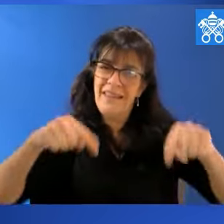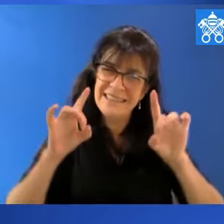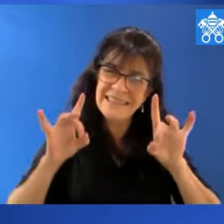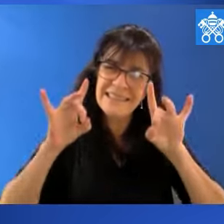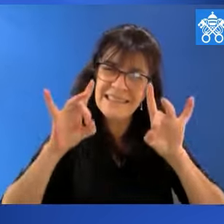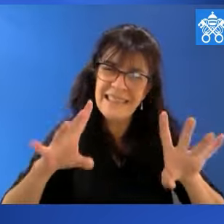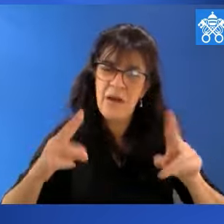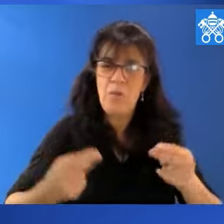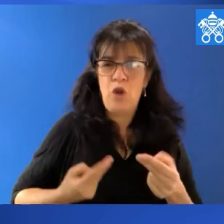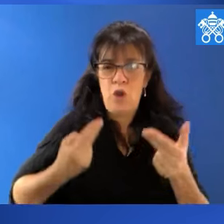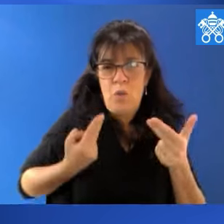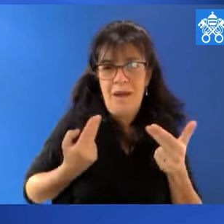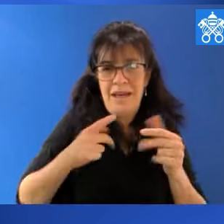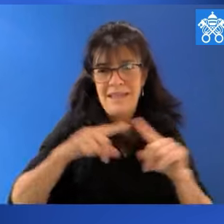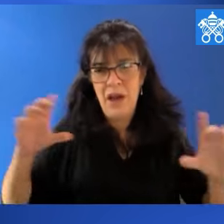crisis.